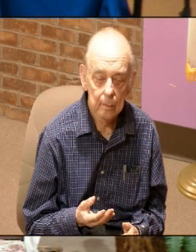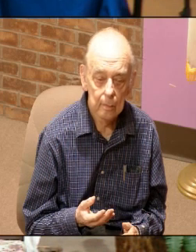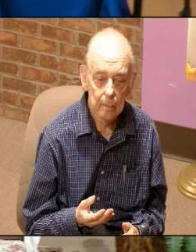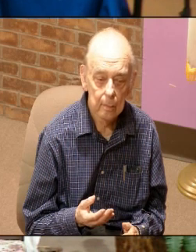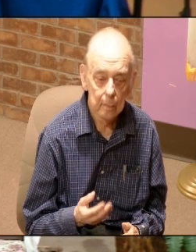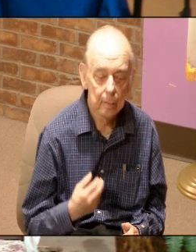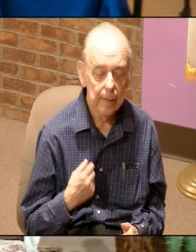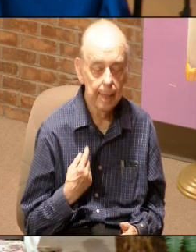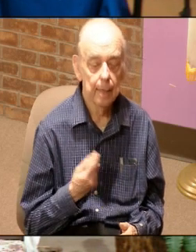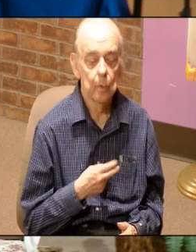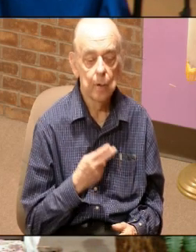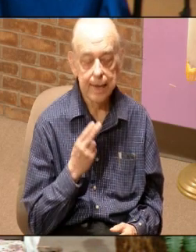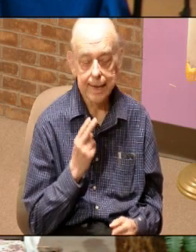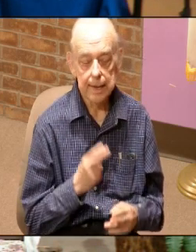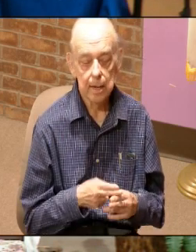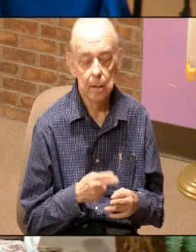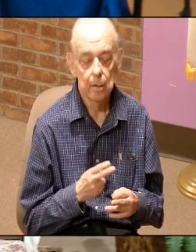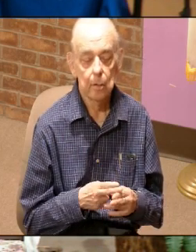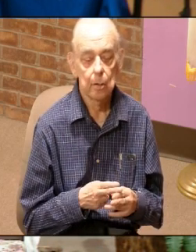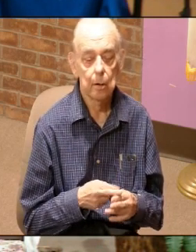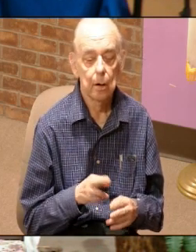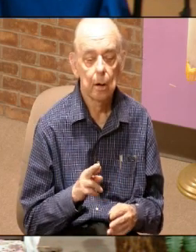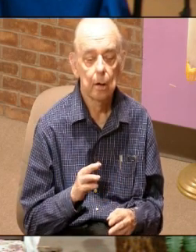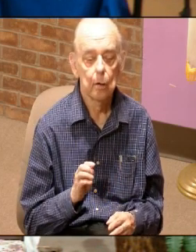we named her Robin